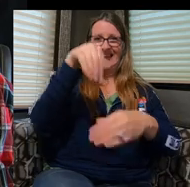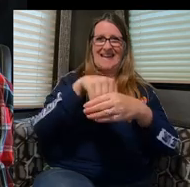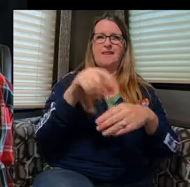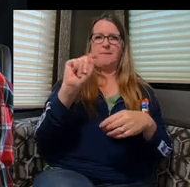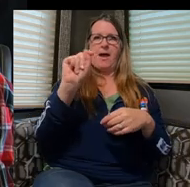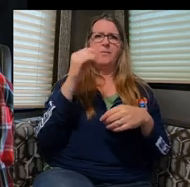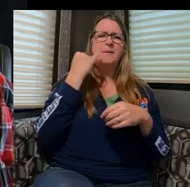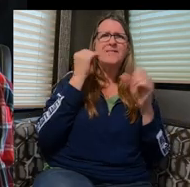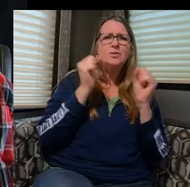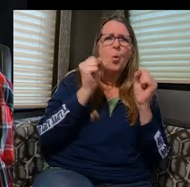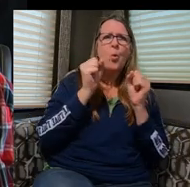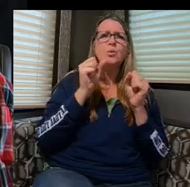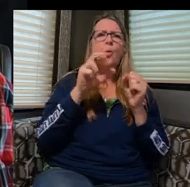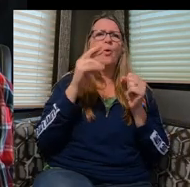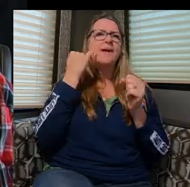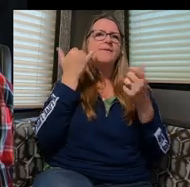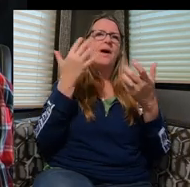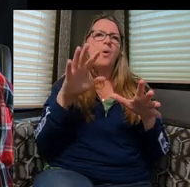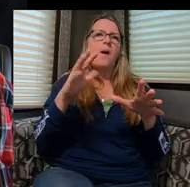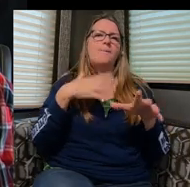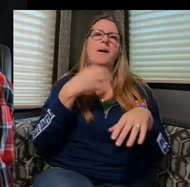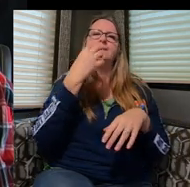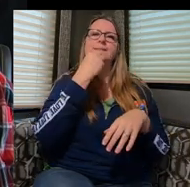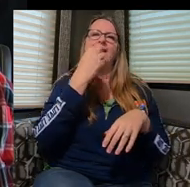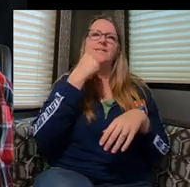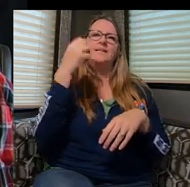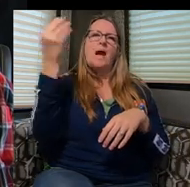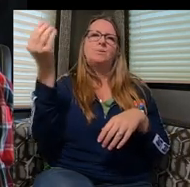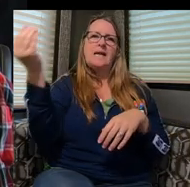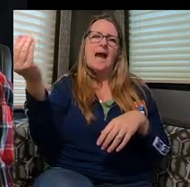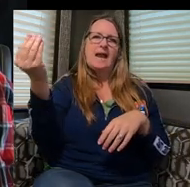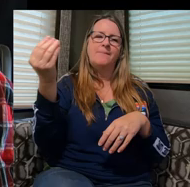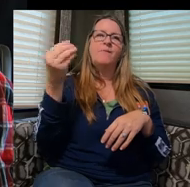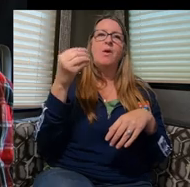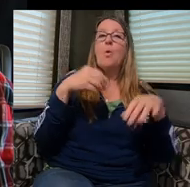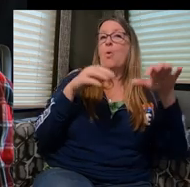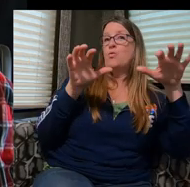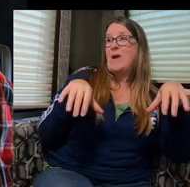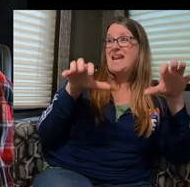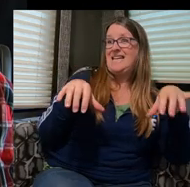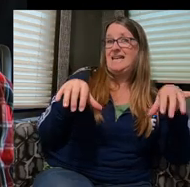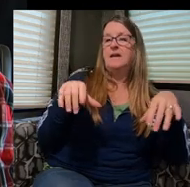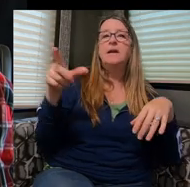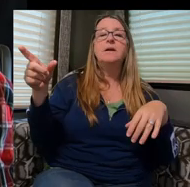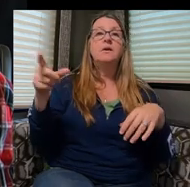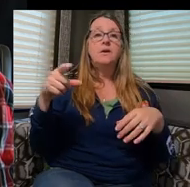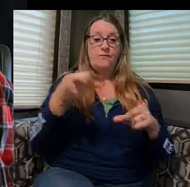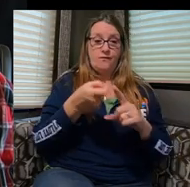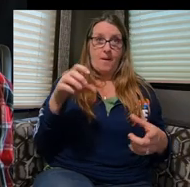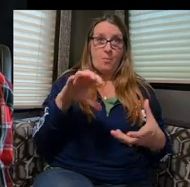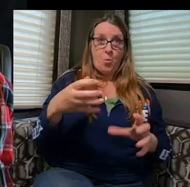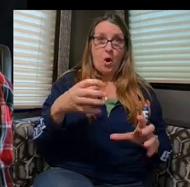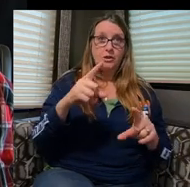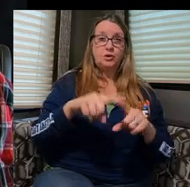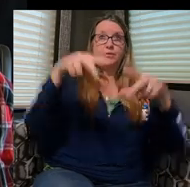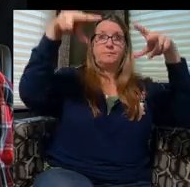in the bathroom if it's cold or if I don't want my skivvies to show. Could be raining. Takes a little bit longer. From out of the washer to